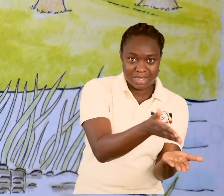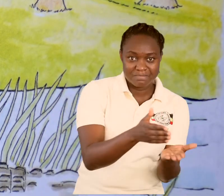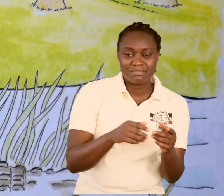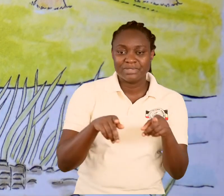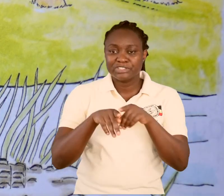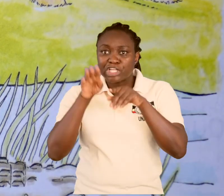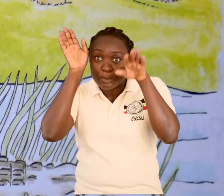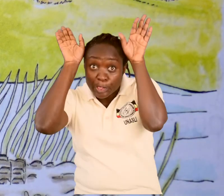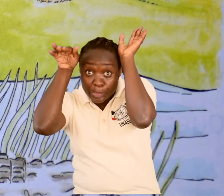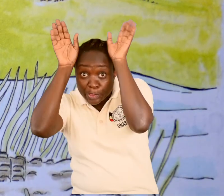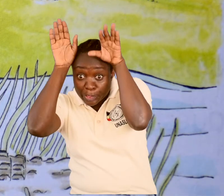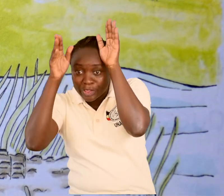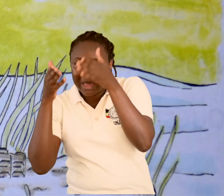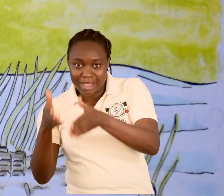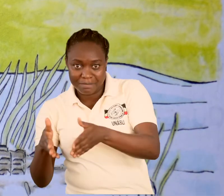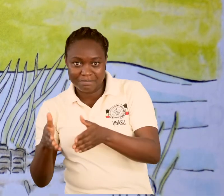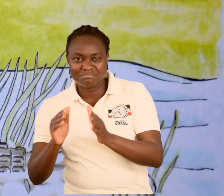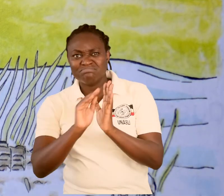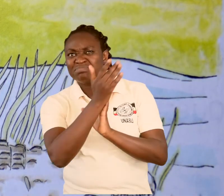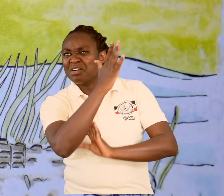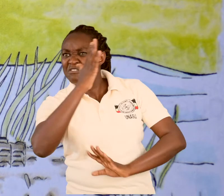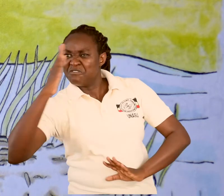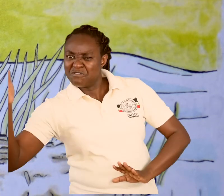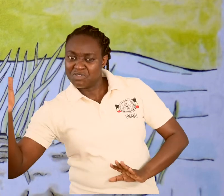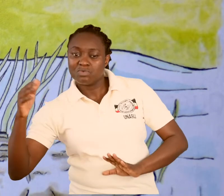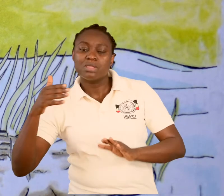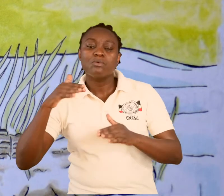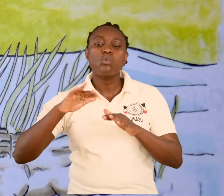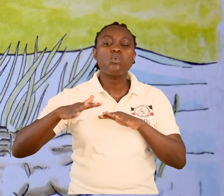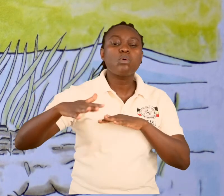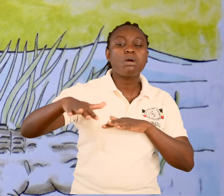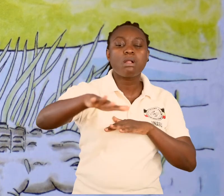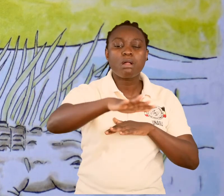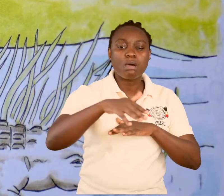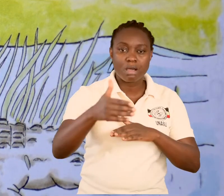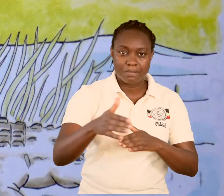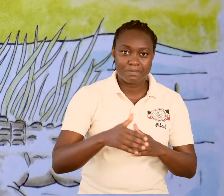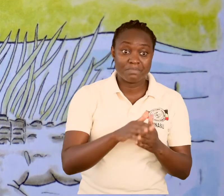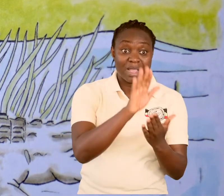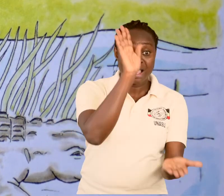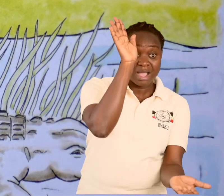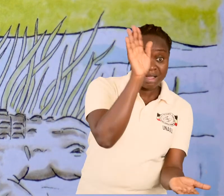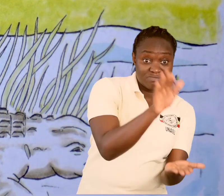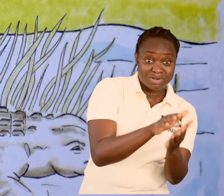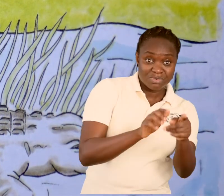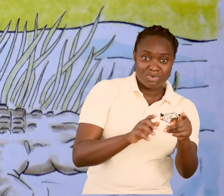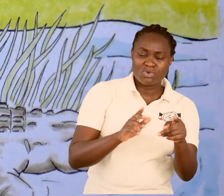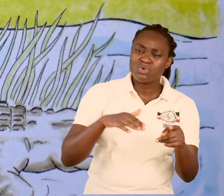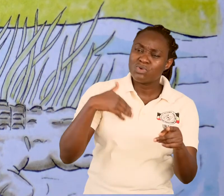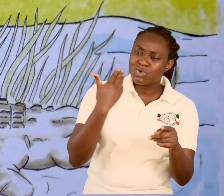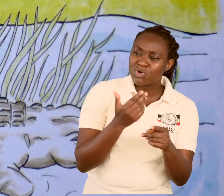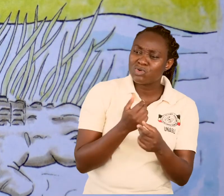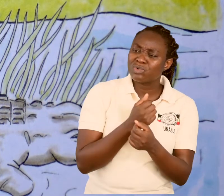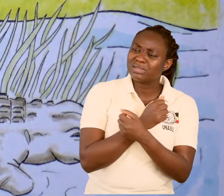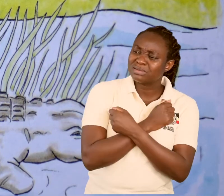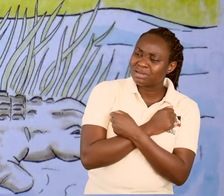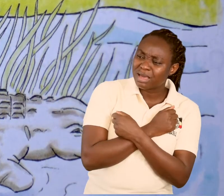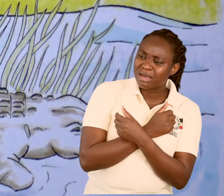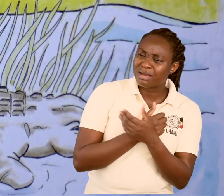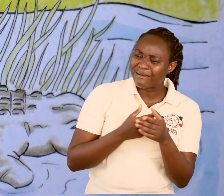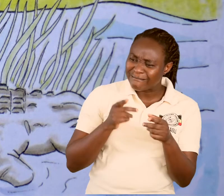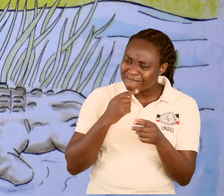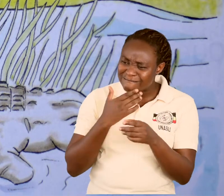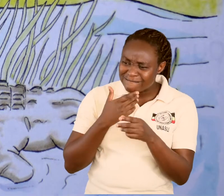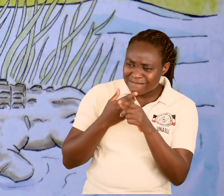river. Crocodile always wanted to eat Hare, but Hare was always quick